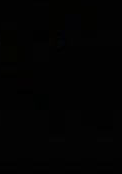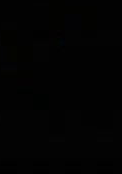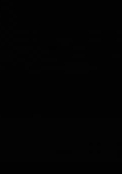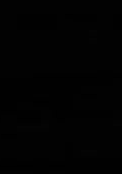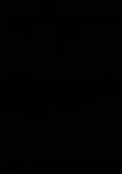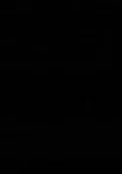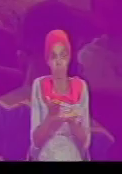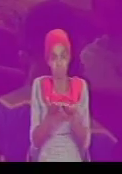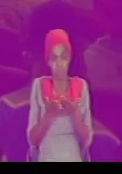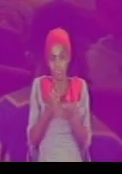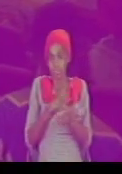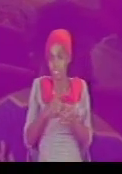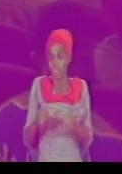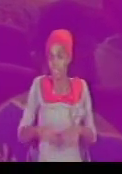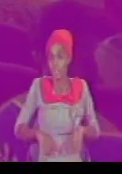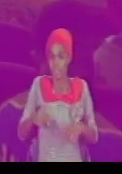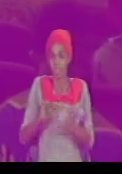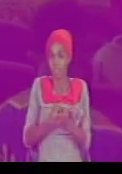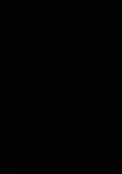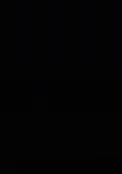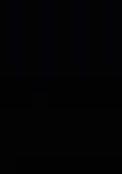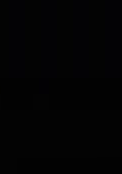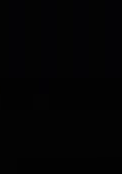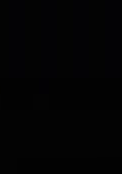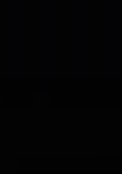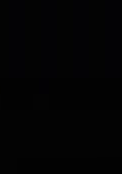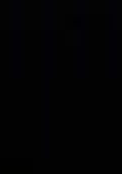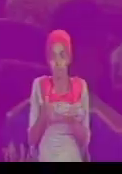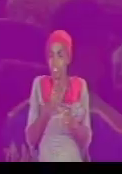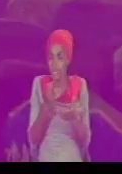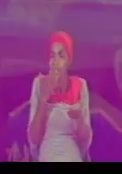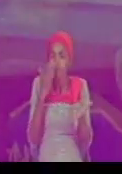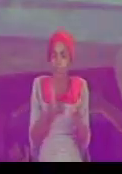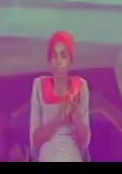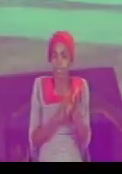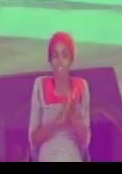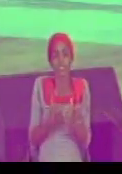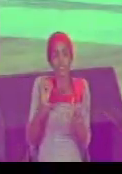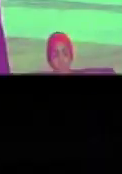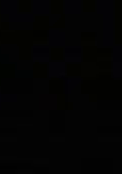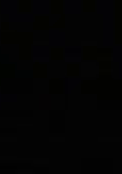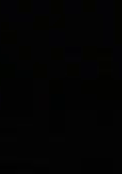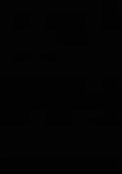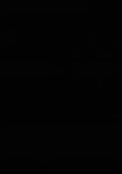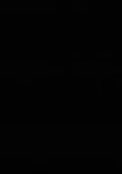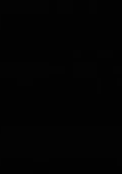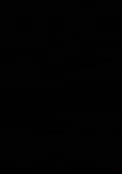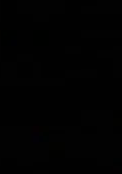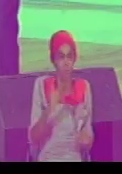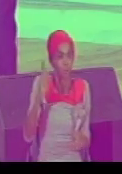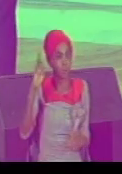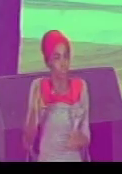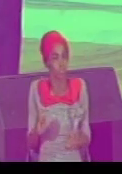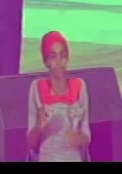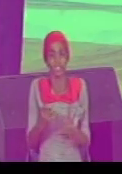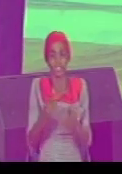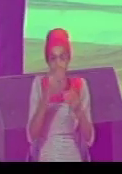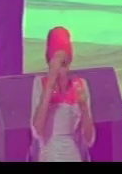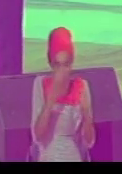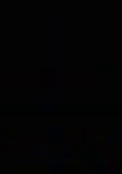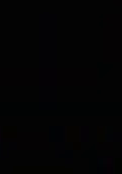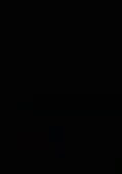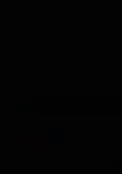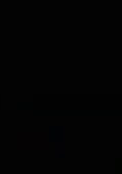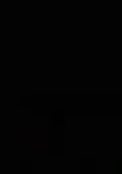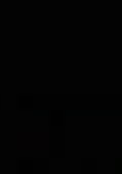praise. They're praising the Lord, but they want to fear him. They want to be obedient to his word. And they say, God doesn't